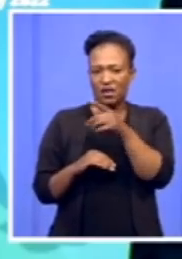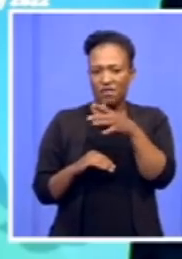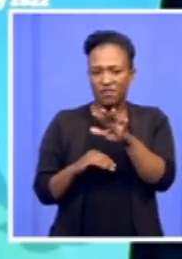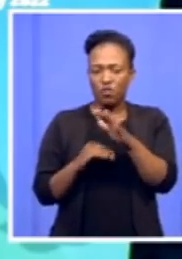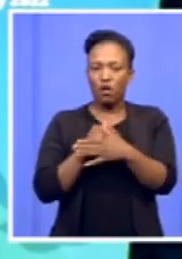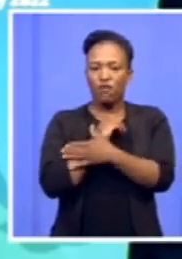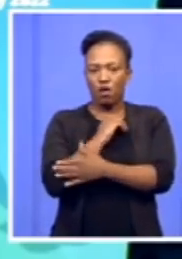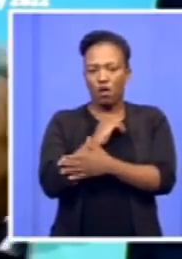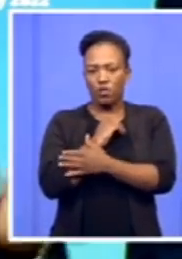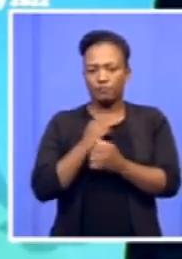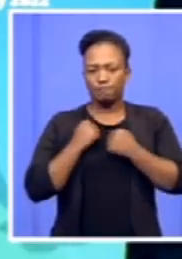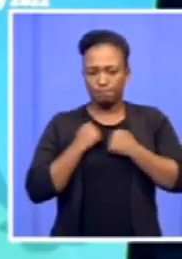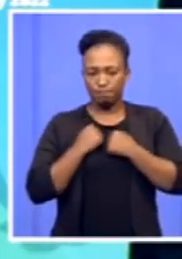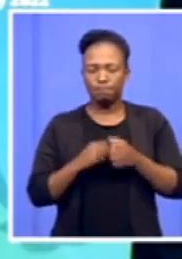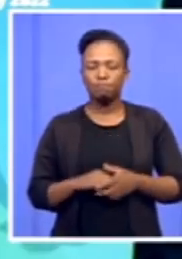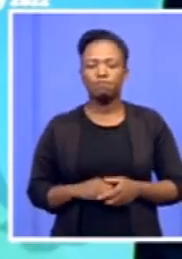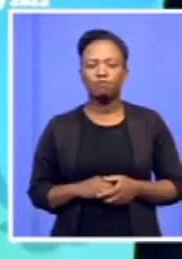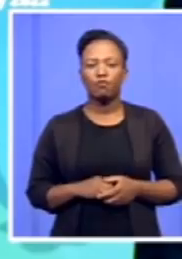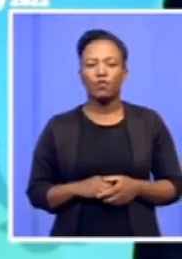to produce vaccines